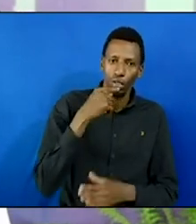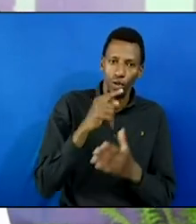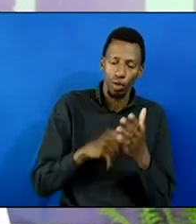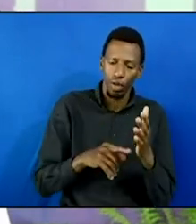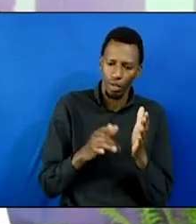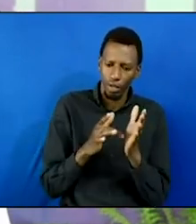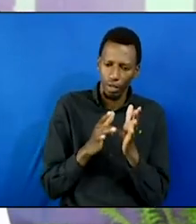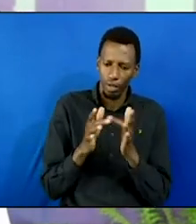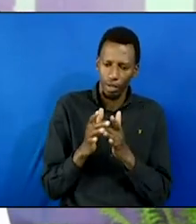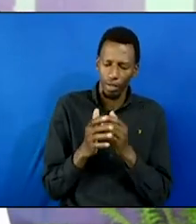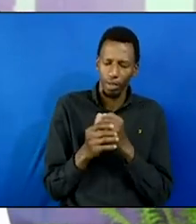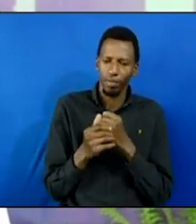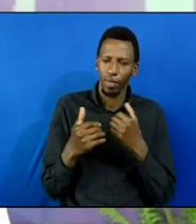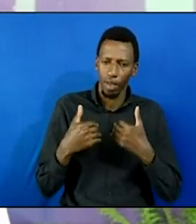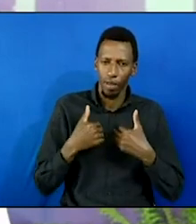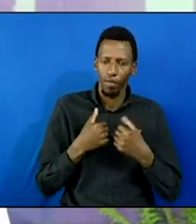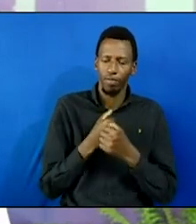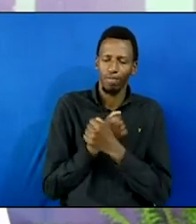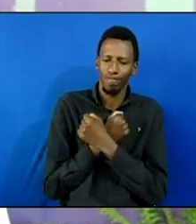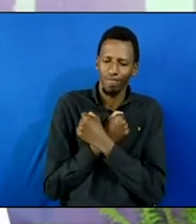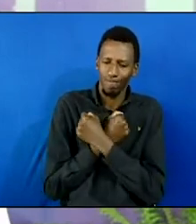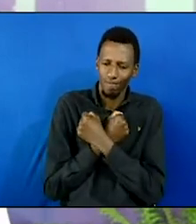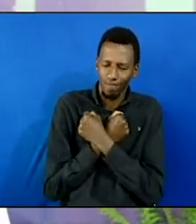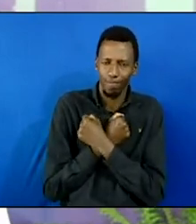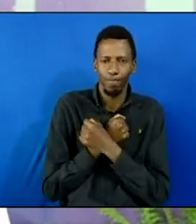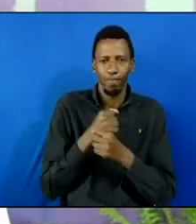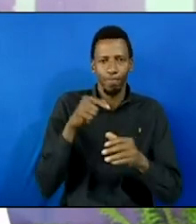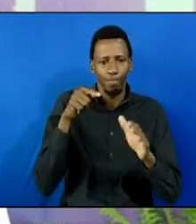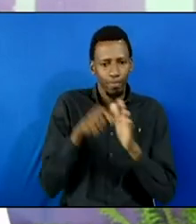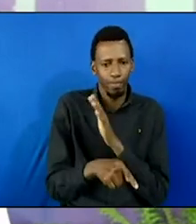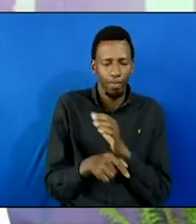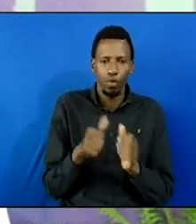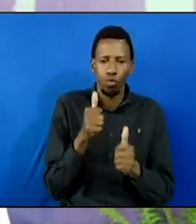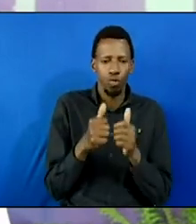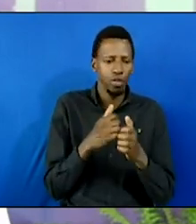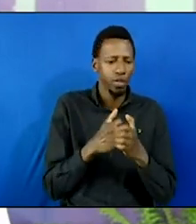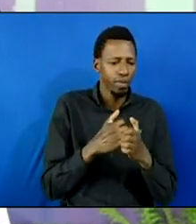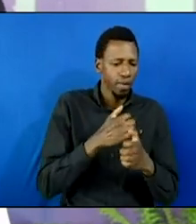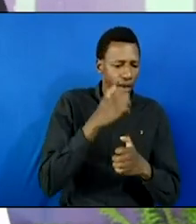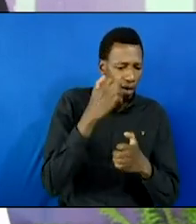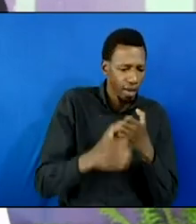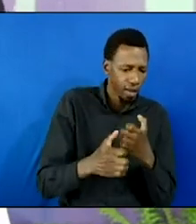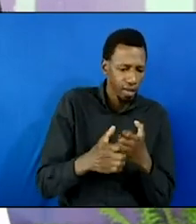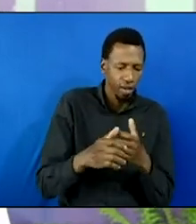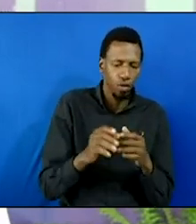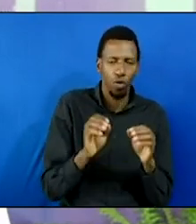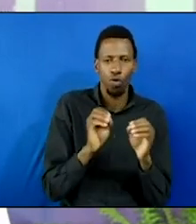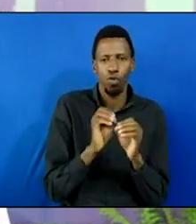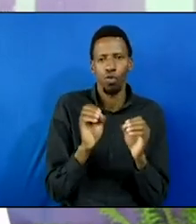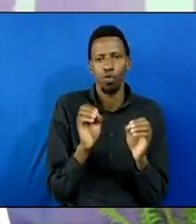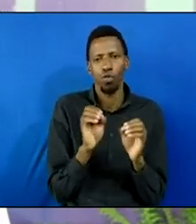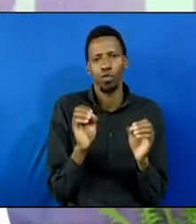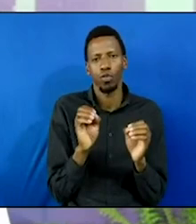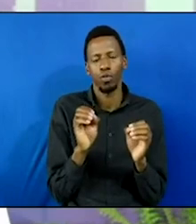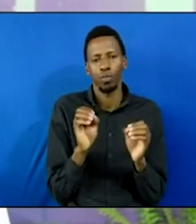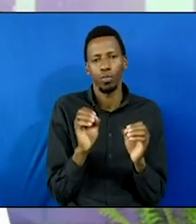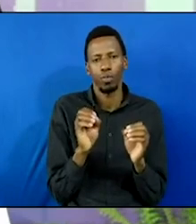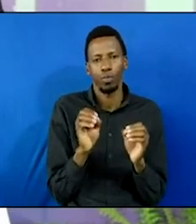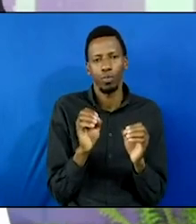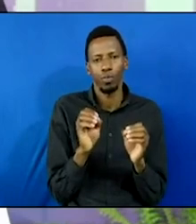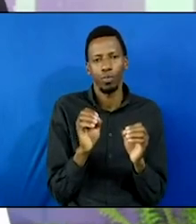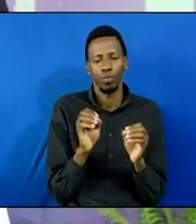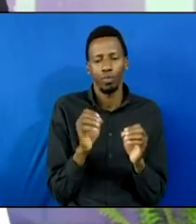Jesus had this kind of love that was endless. That Jesus had this